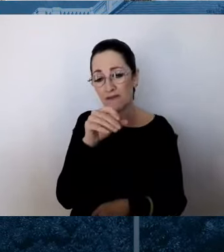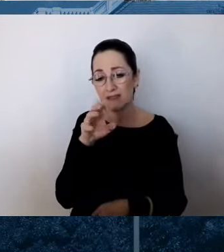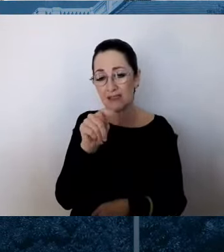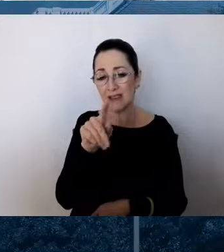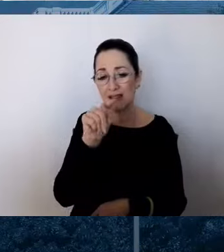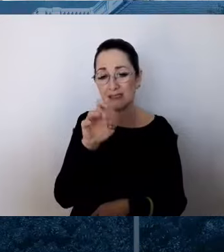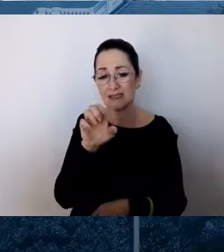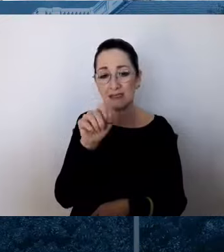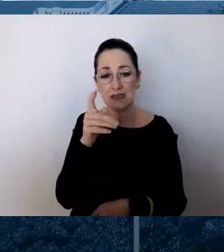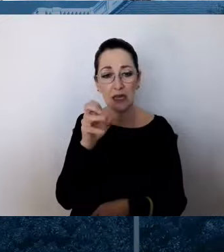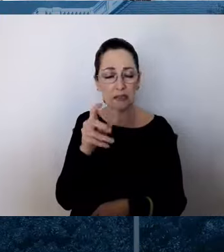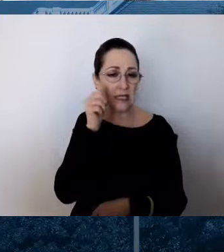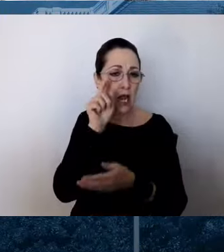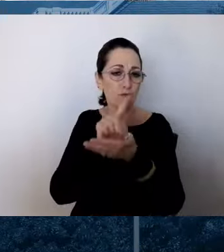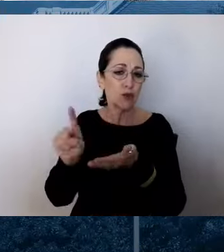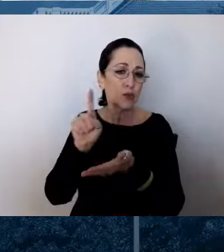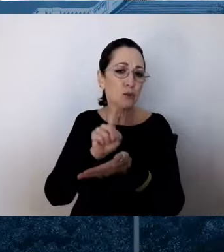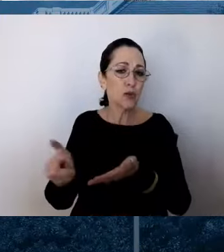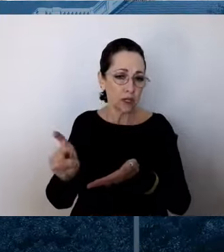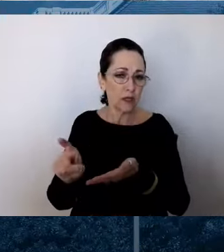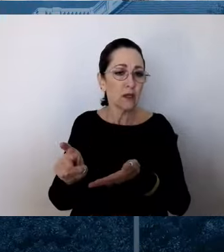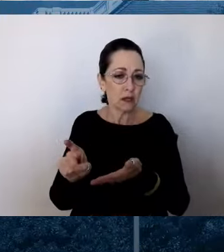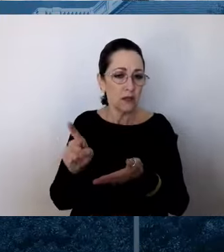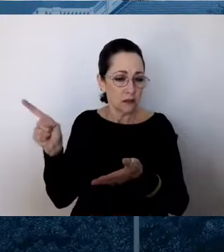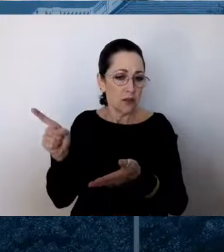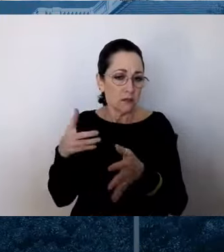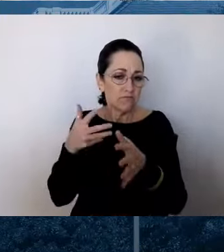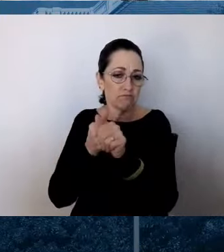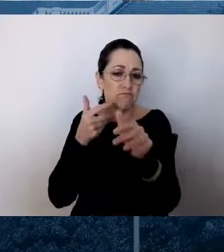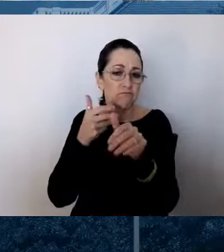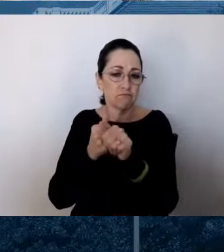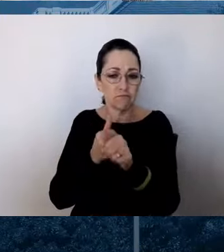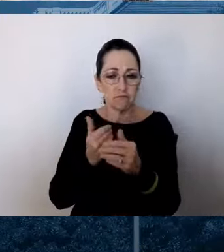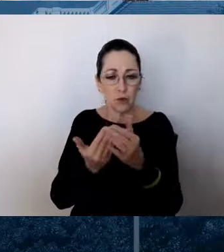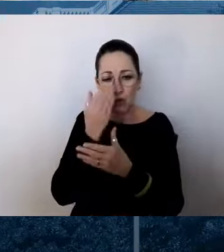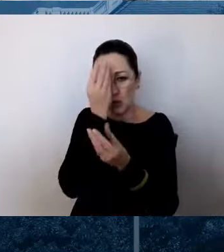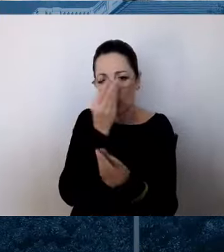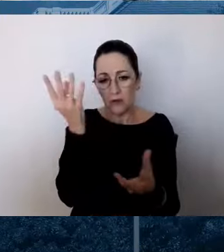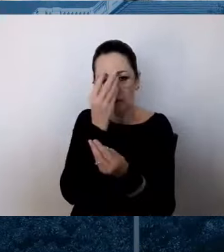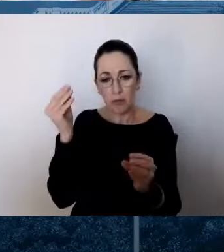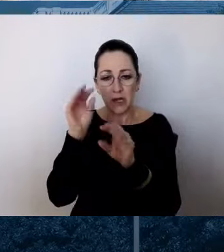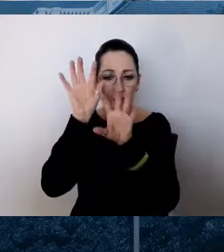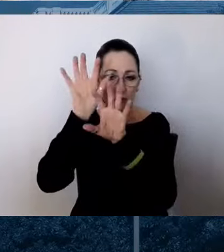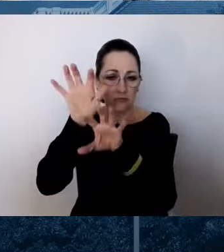week to show the rotating locations we have as well as the static locations.